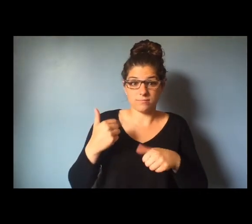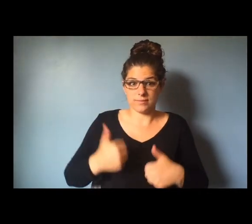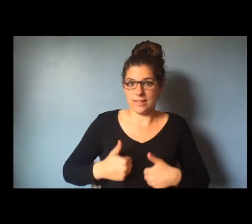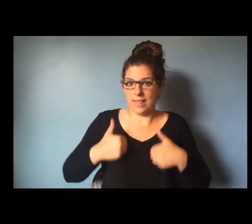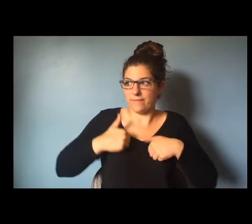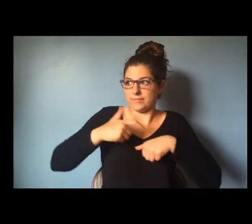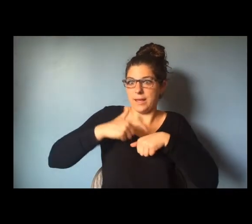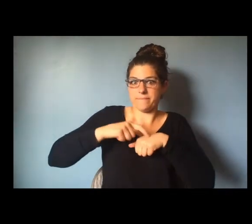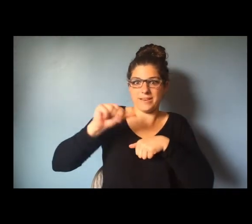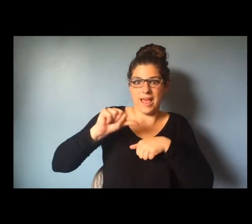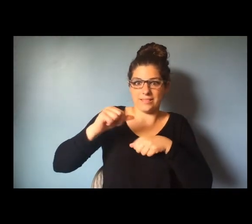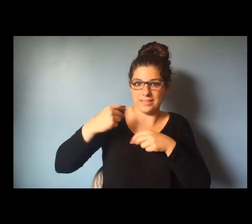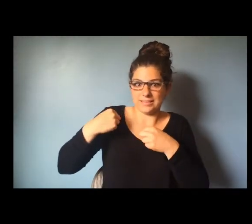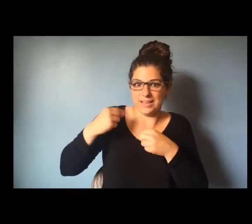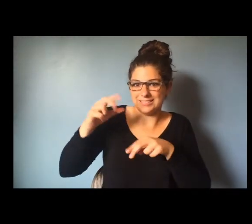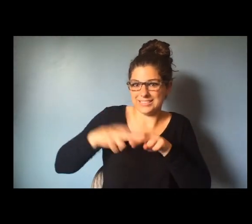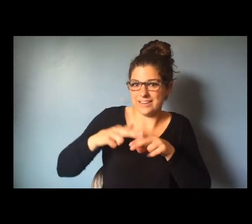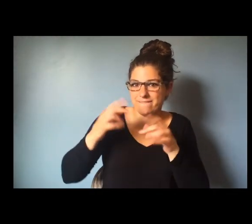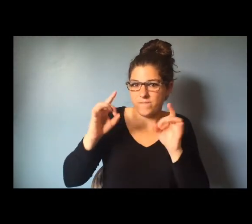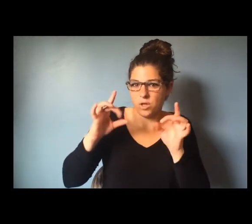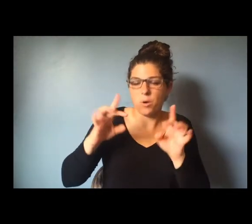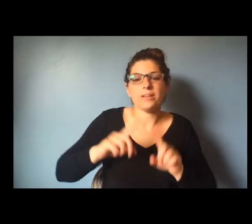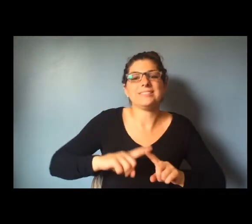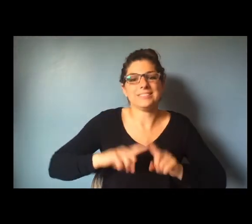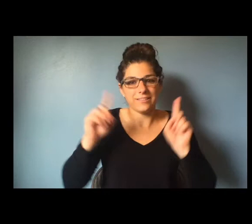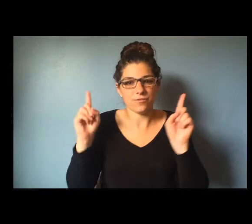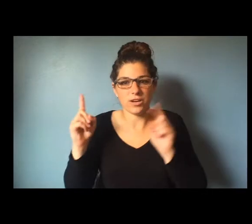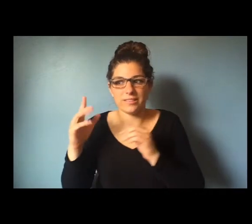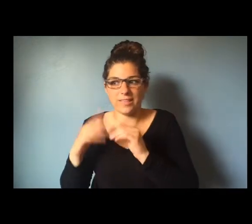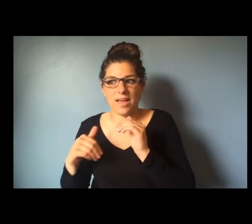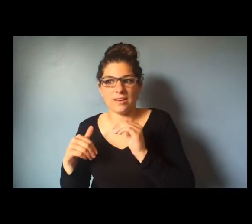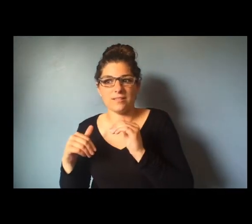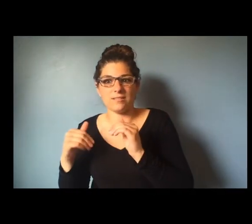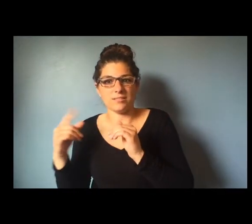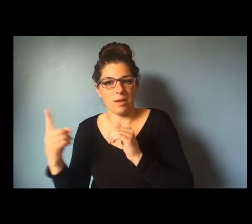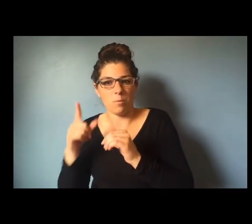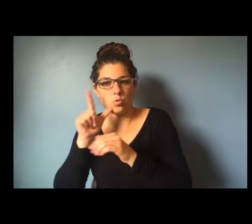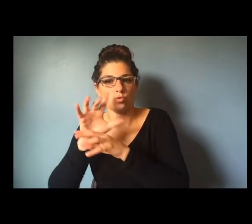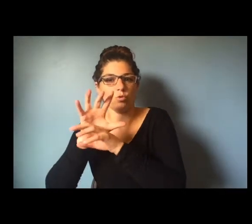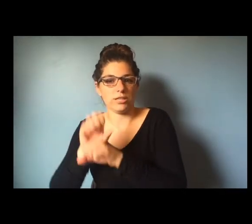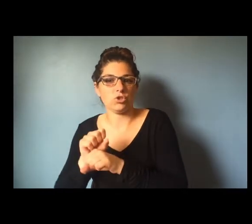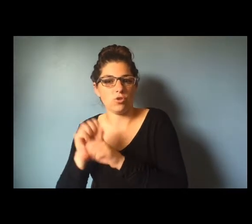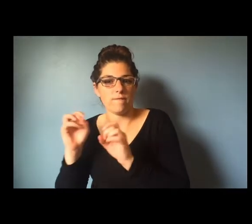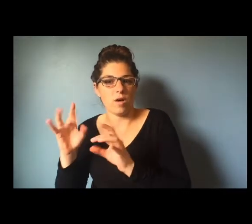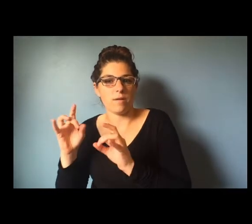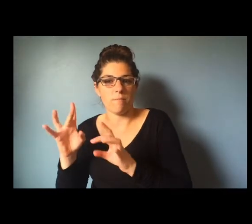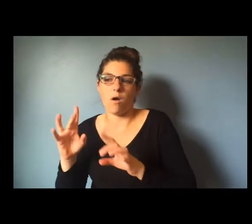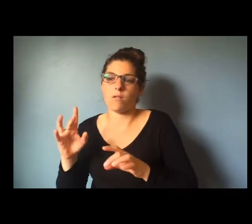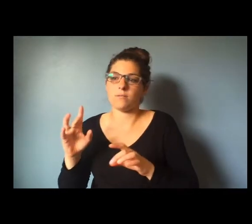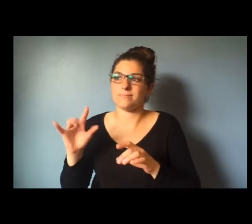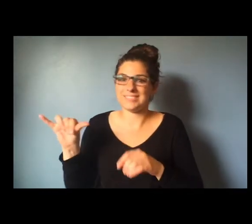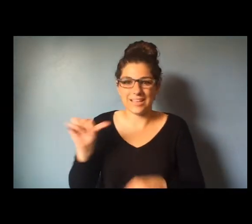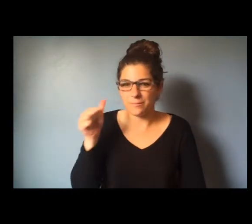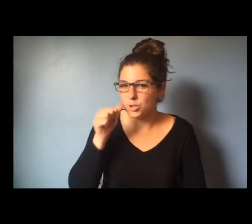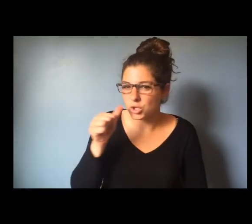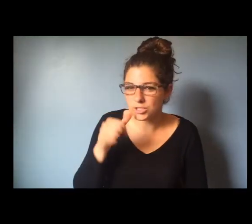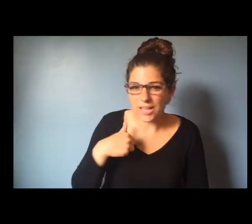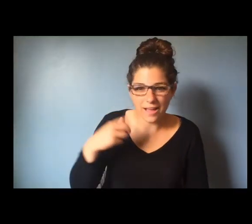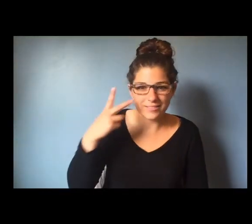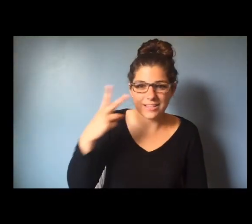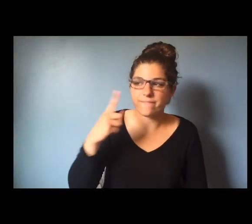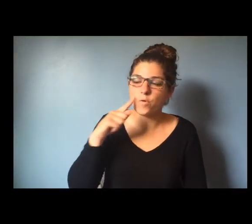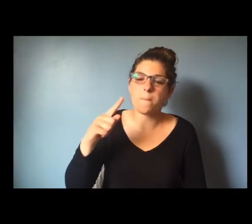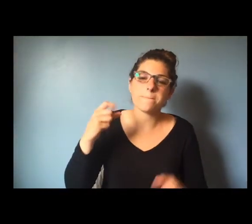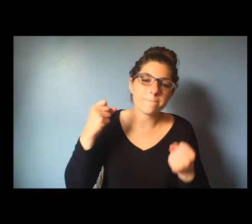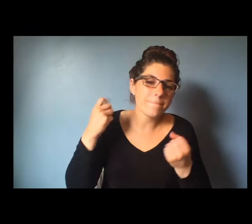of an athlete within sitting volleyball might be different than the lifetime of an athlete that's in traditional volleyball, these are some of the same girls that I've seen for